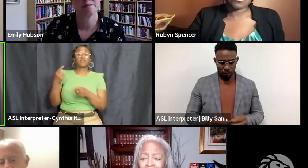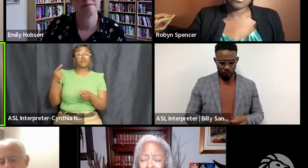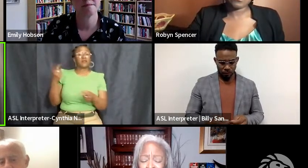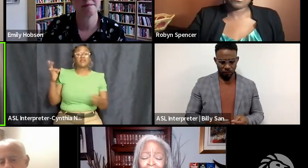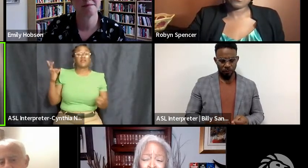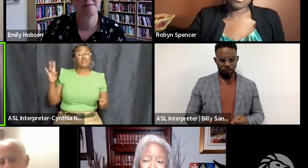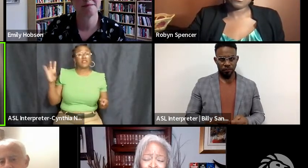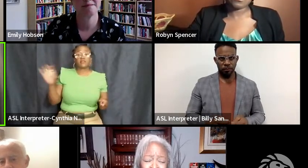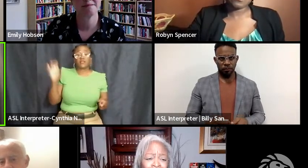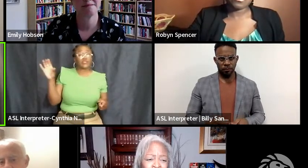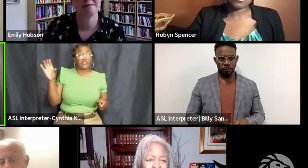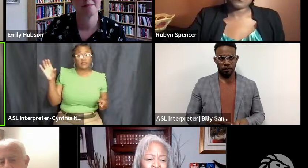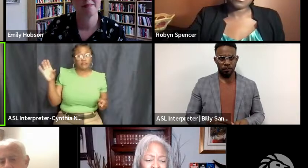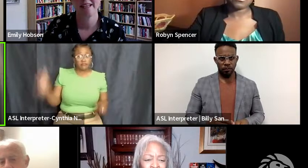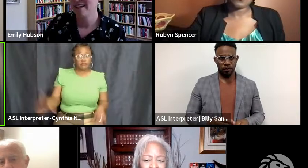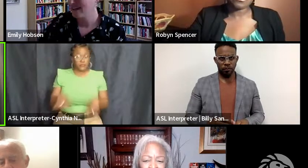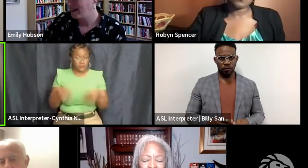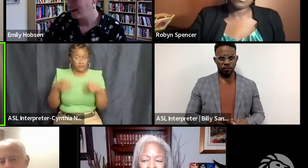century.